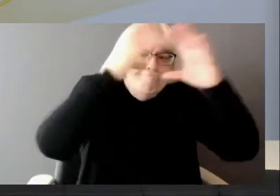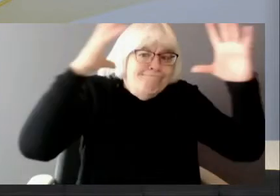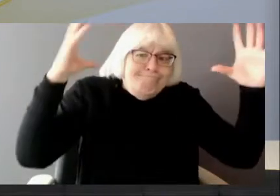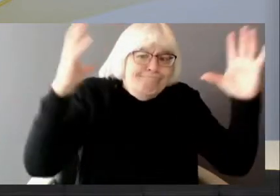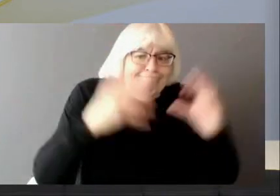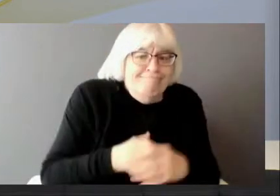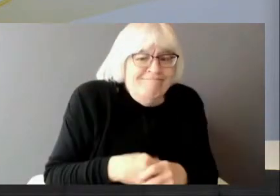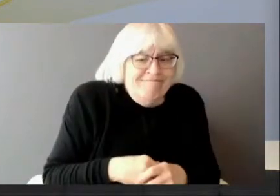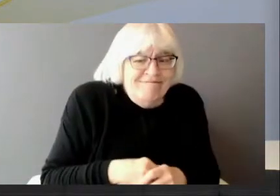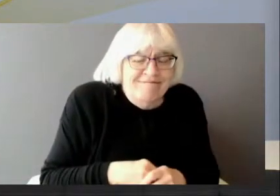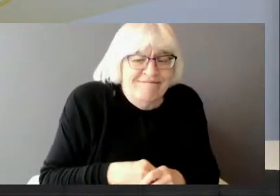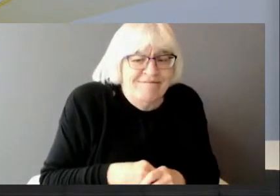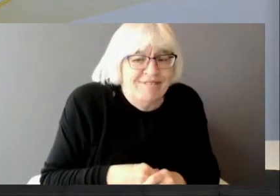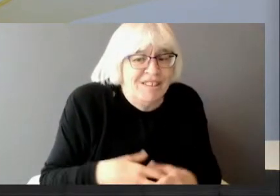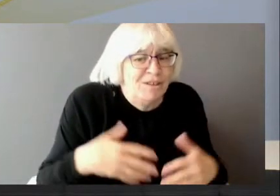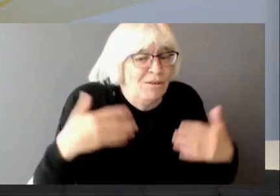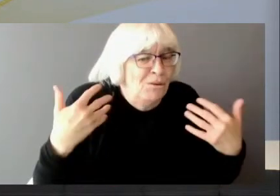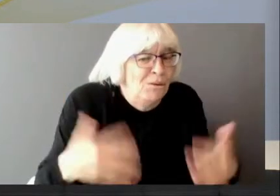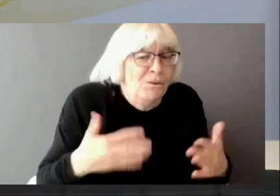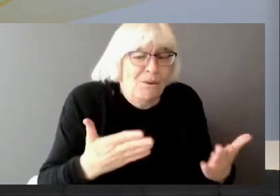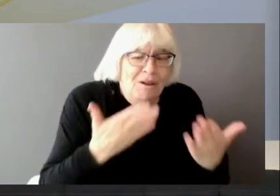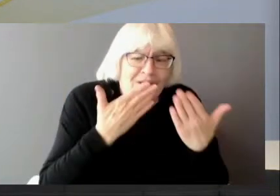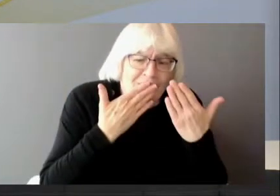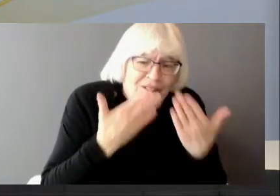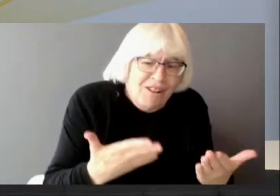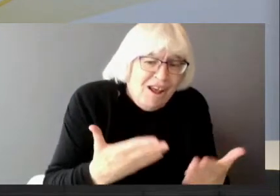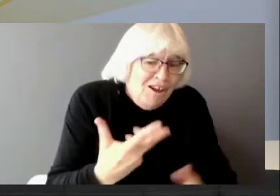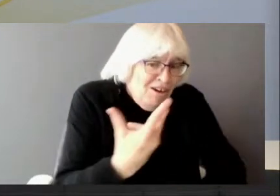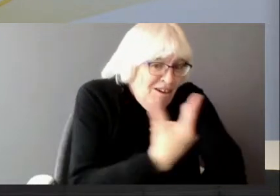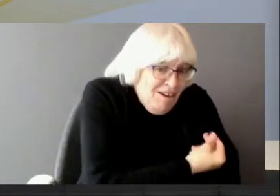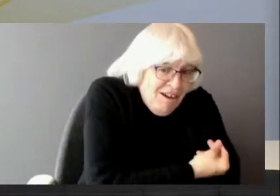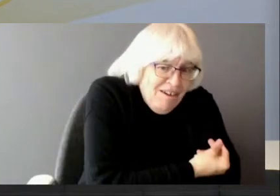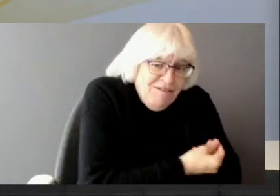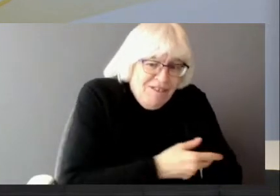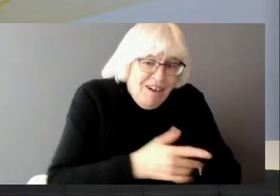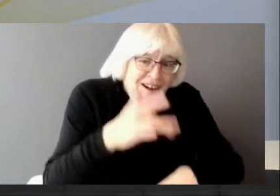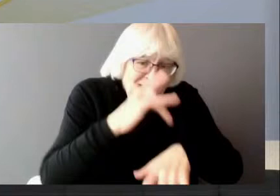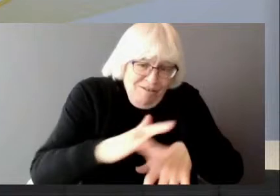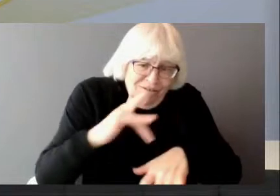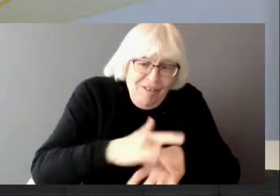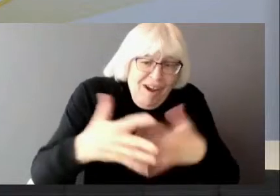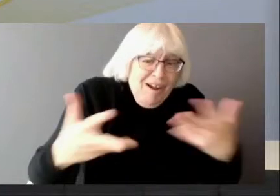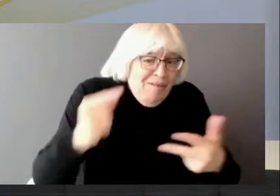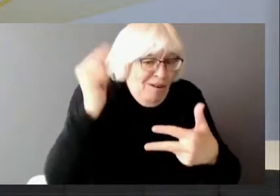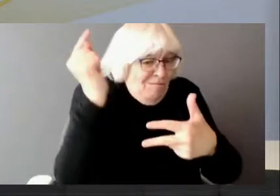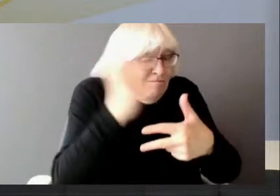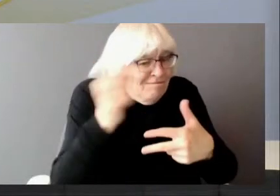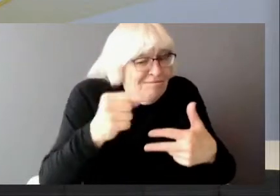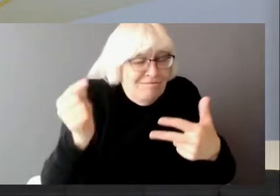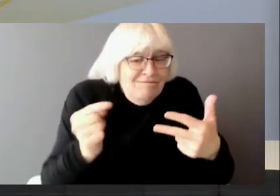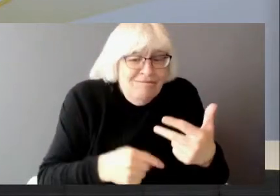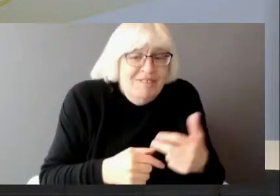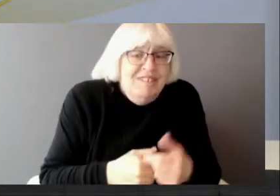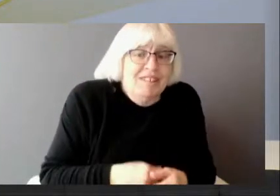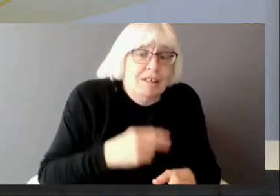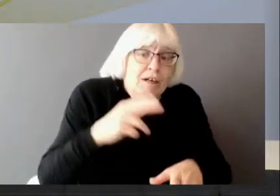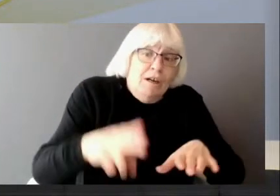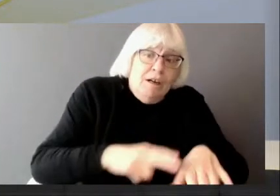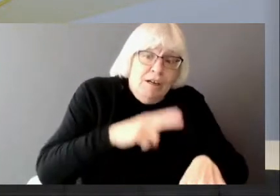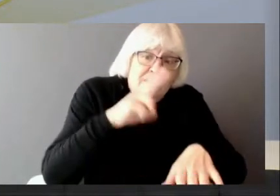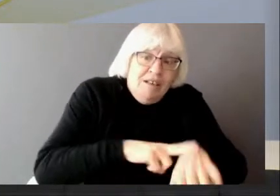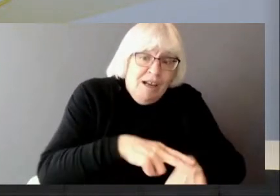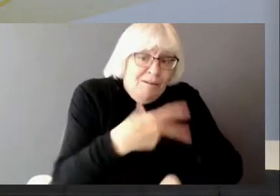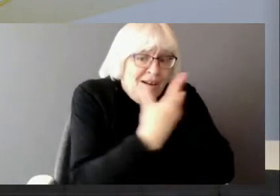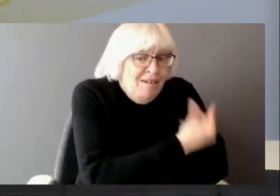good vaccines that are available. And I know that the national vaccine supply has limited our ability to